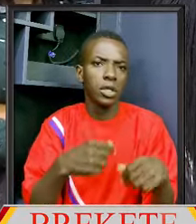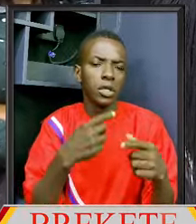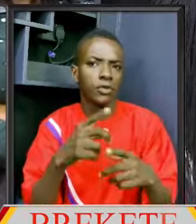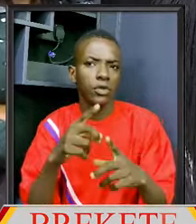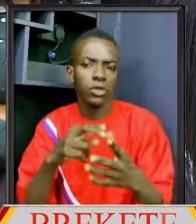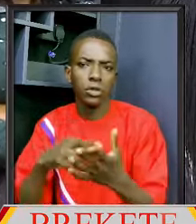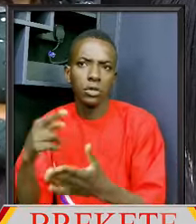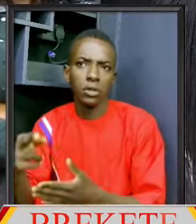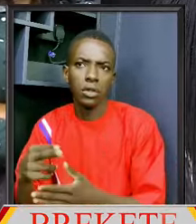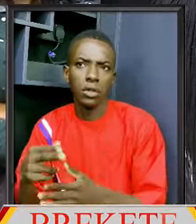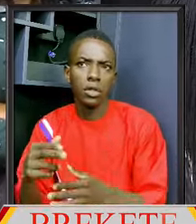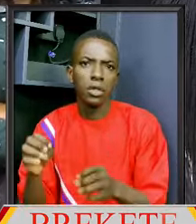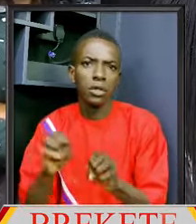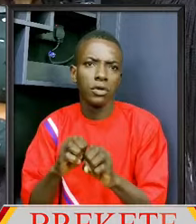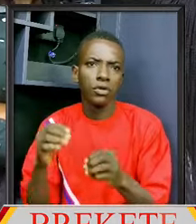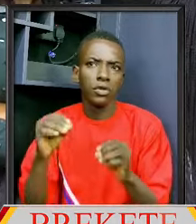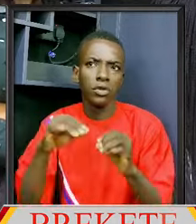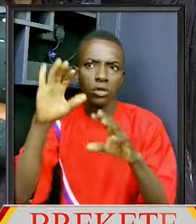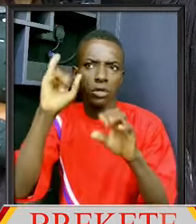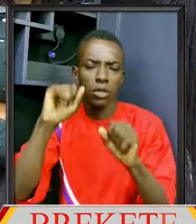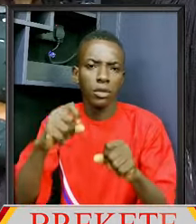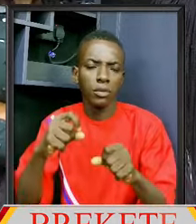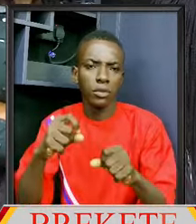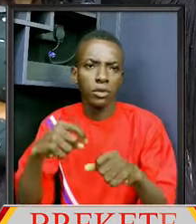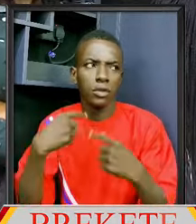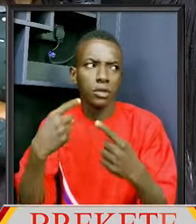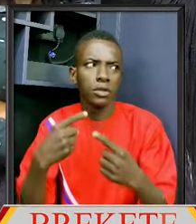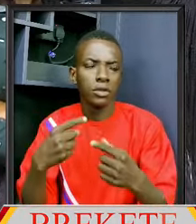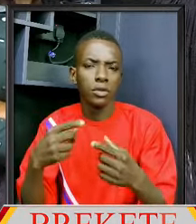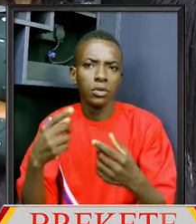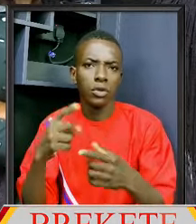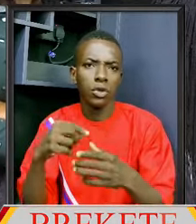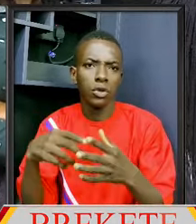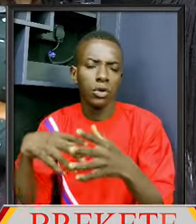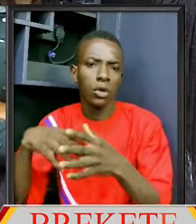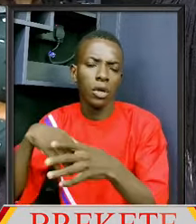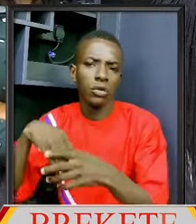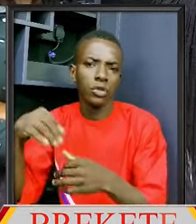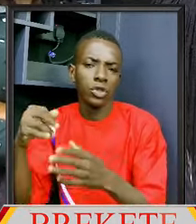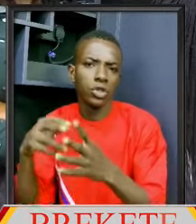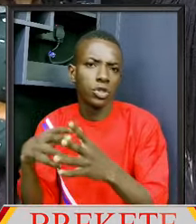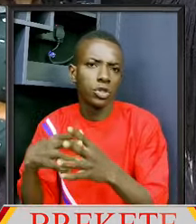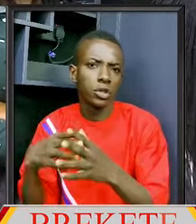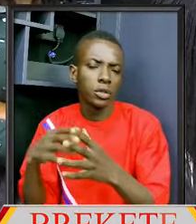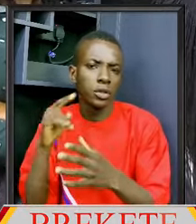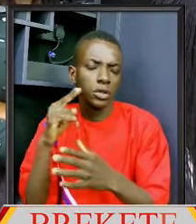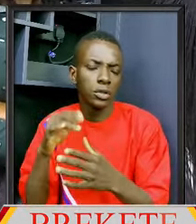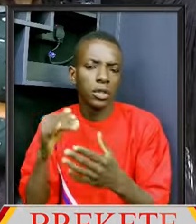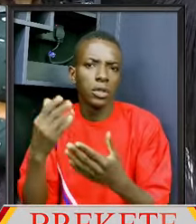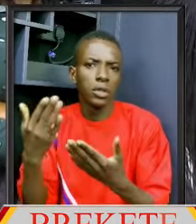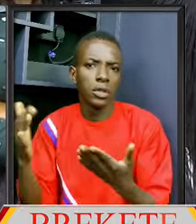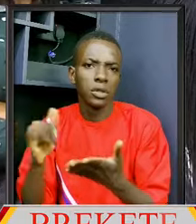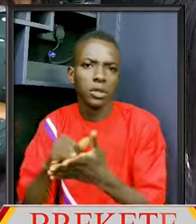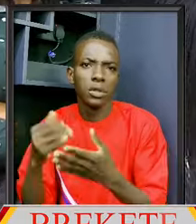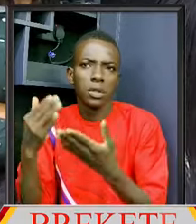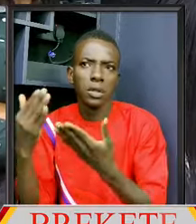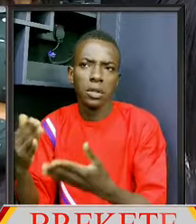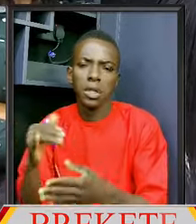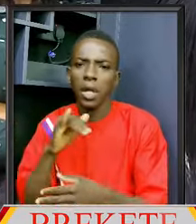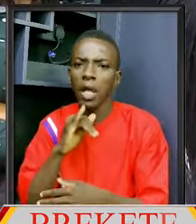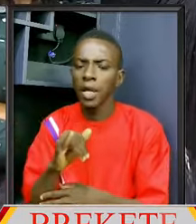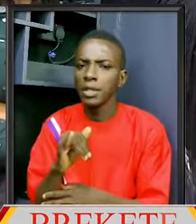result. She even ordinary may tell us how it happened for where you go abroad. So the thing where they there, be